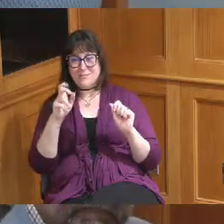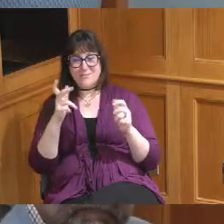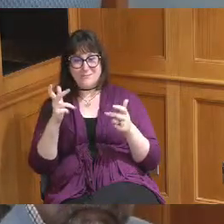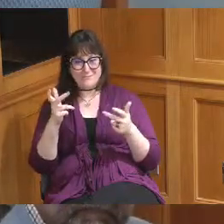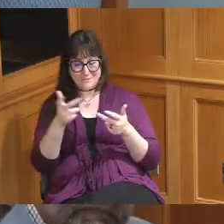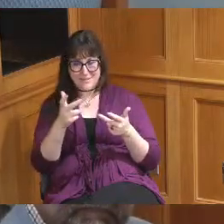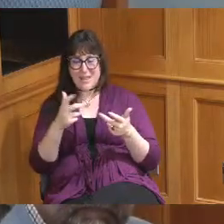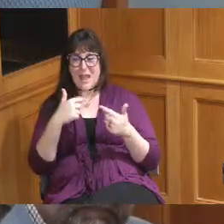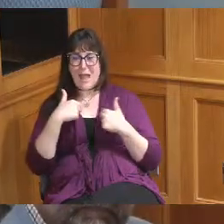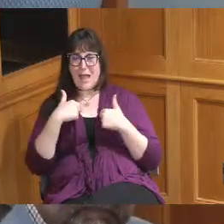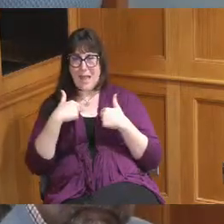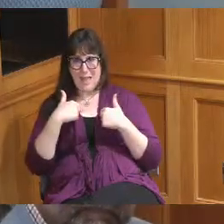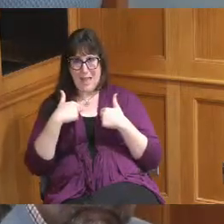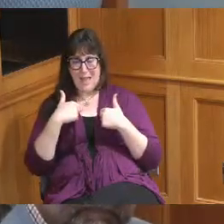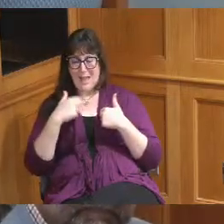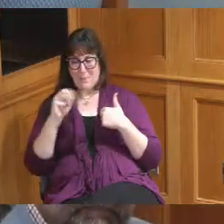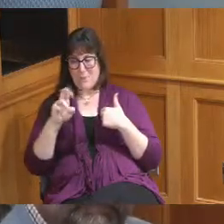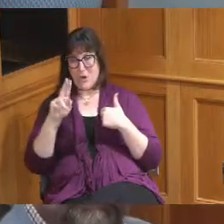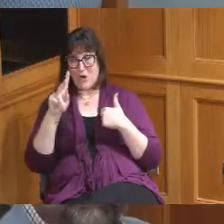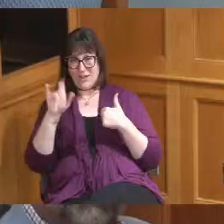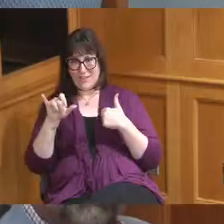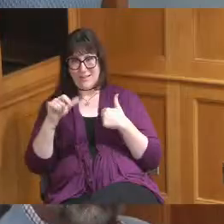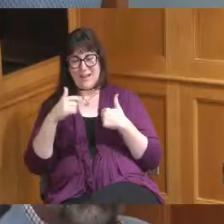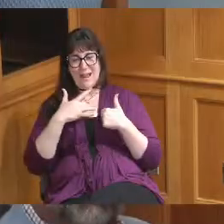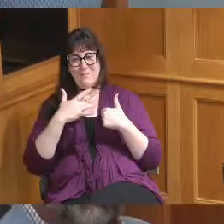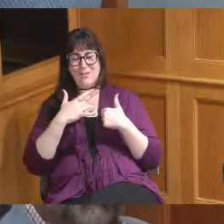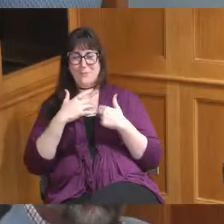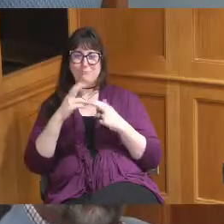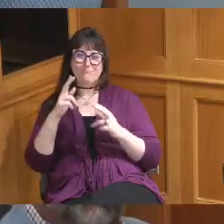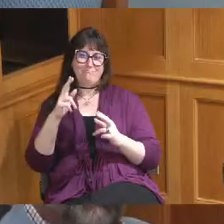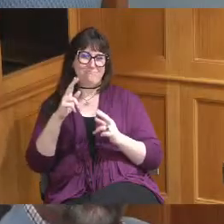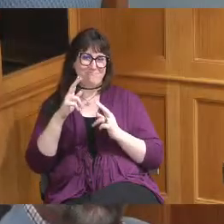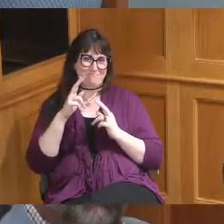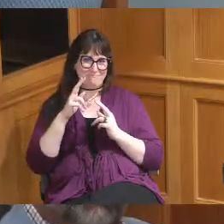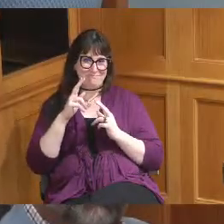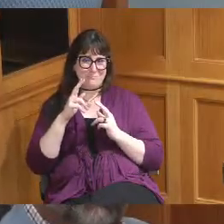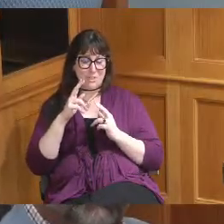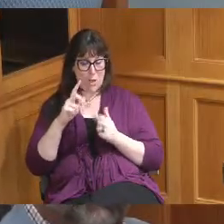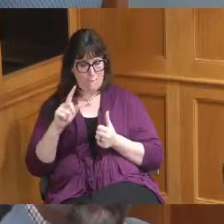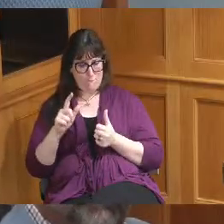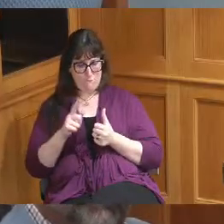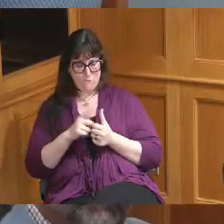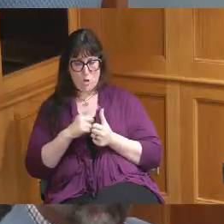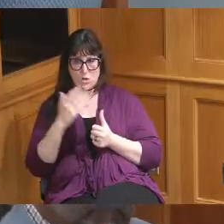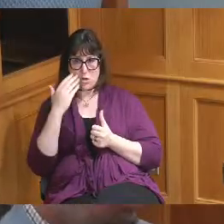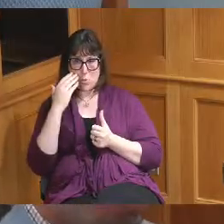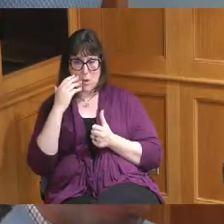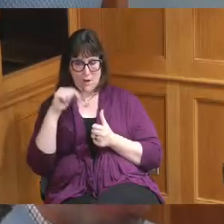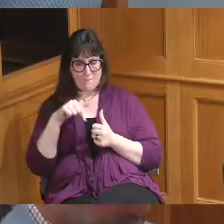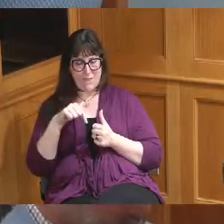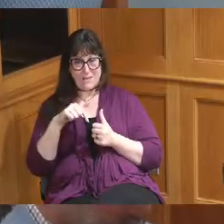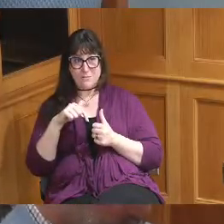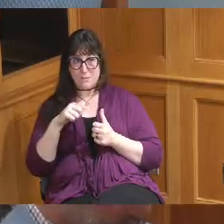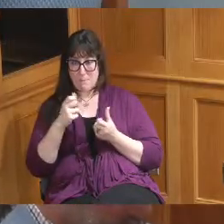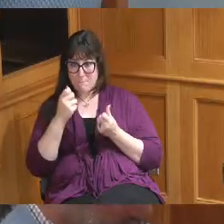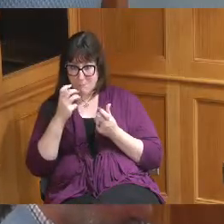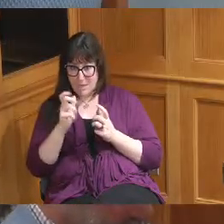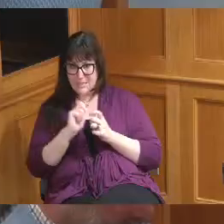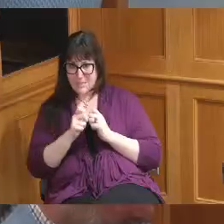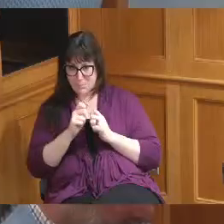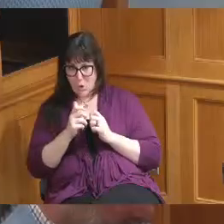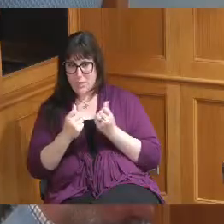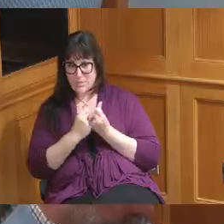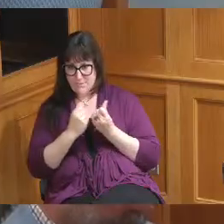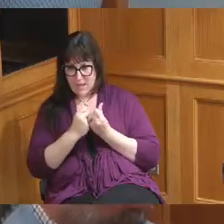I'm honored to be here. Let me say that when we first became aware of this, like many of you, we were sports fans looking at